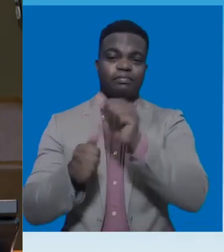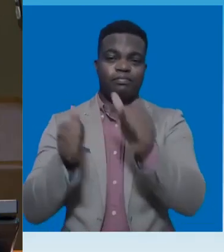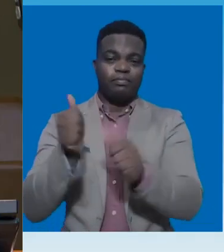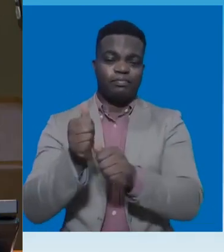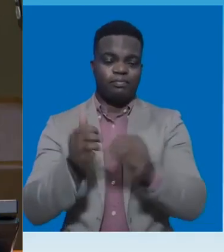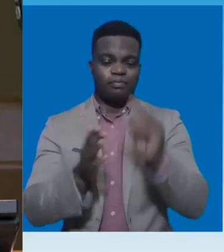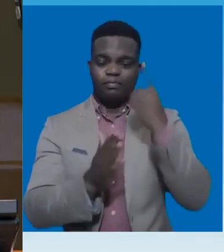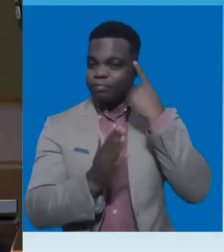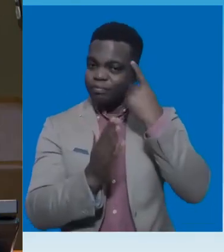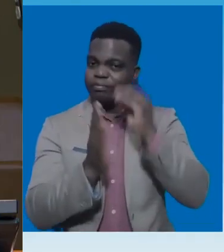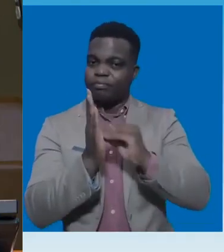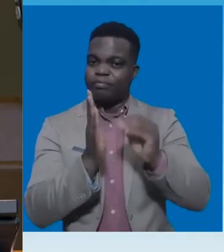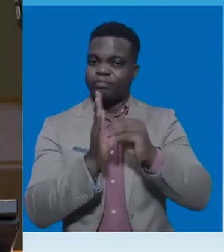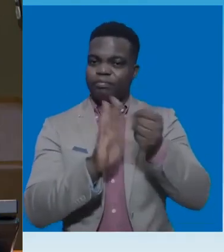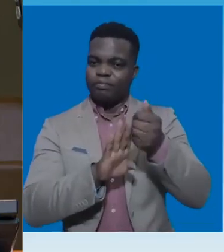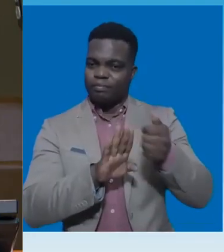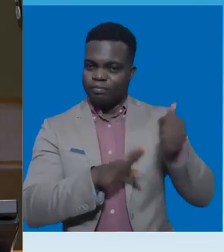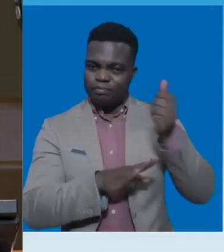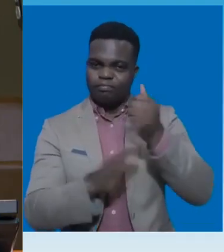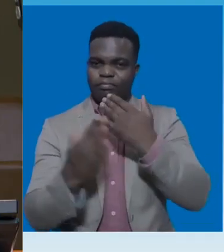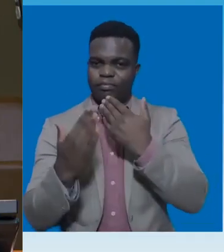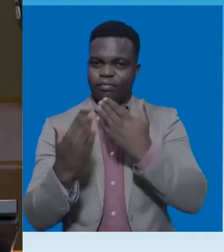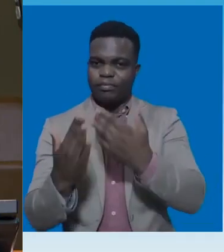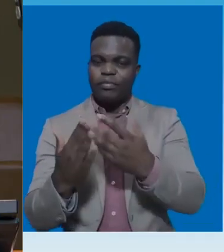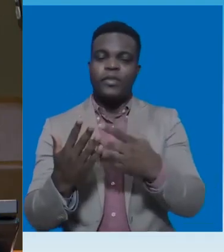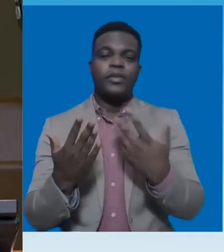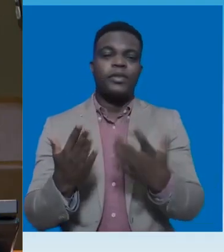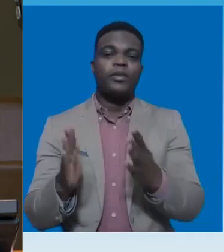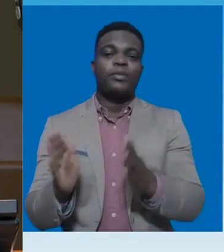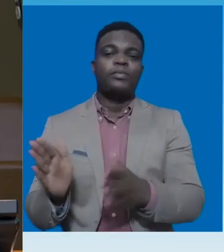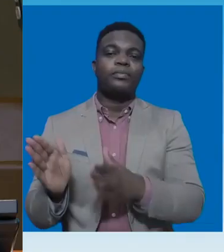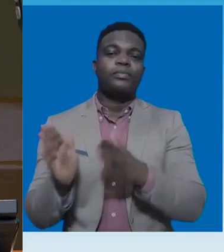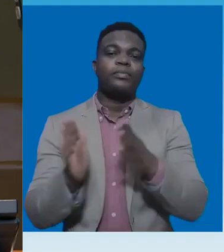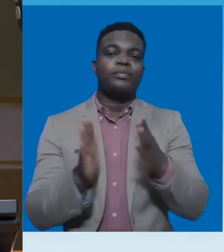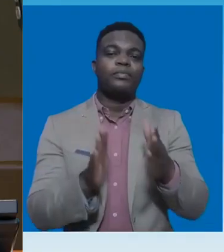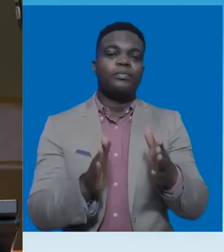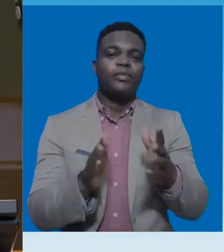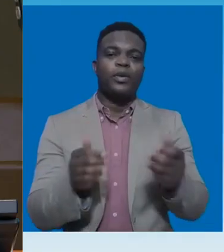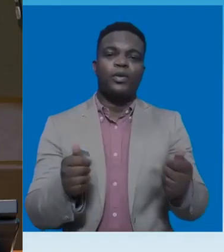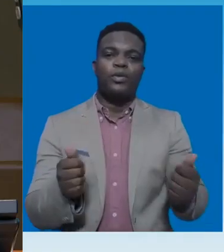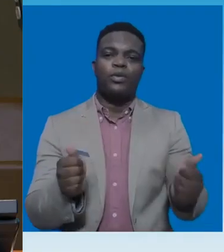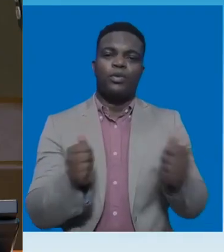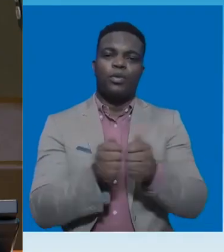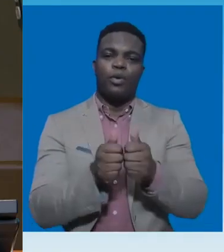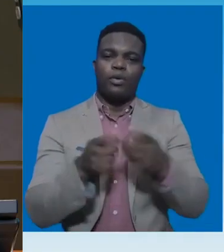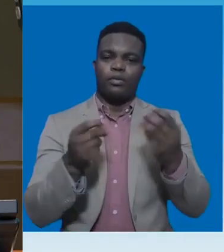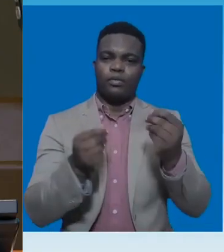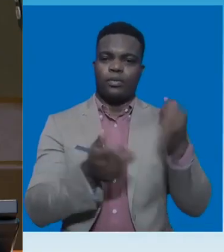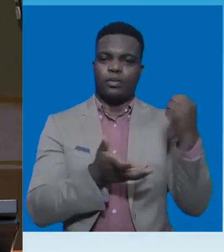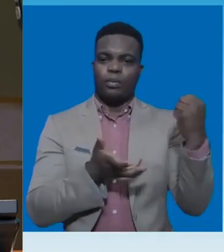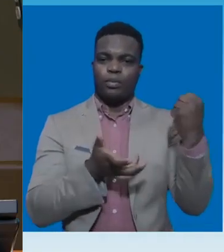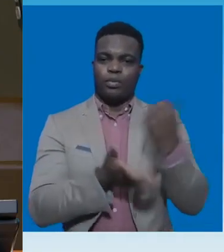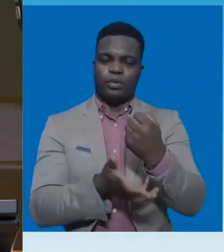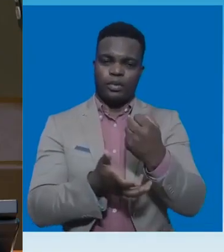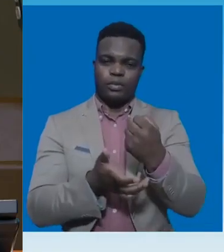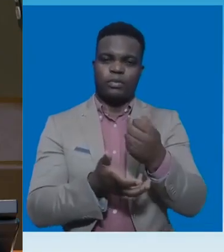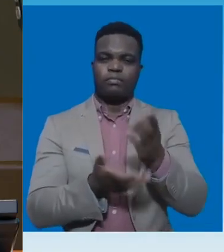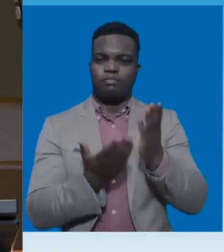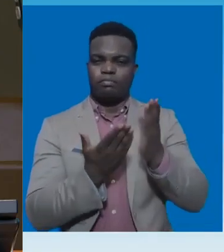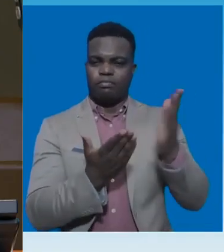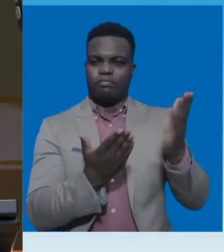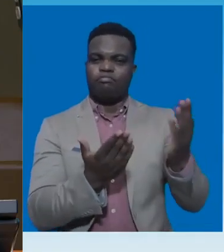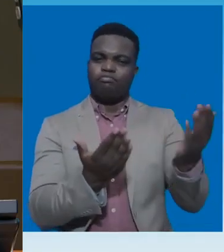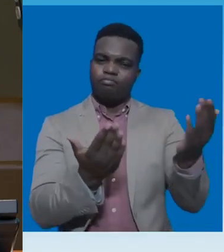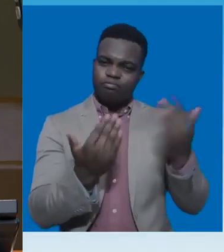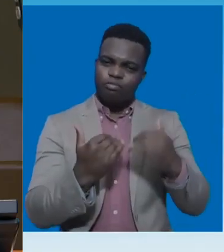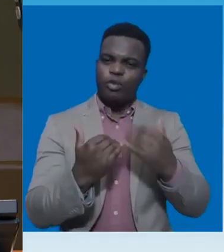I would like now to invite our co-sponsors, and before that, to thank them. And I would like to